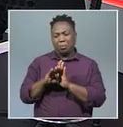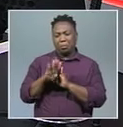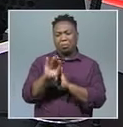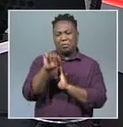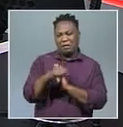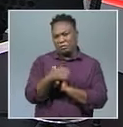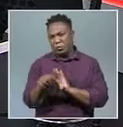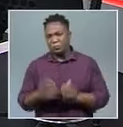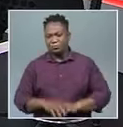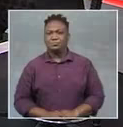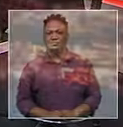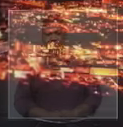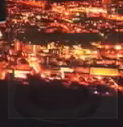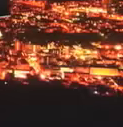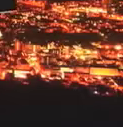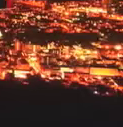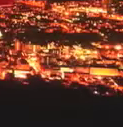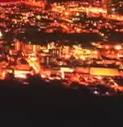economy.